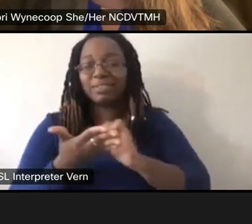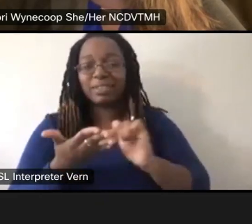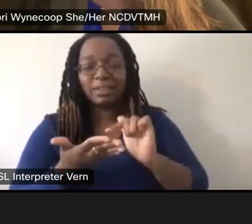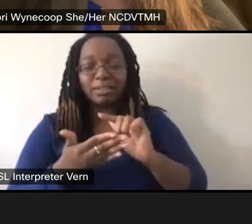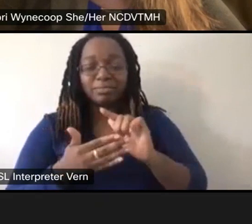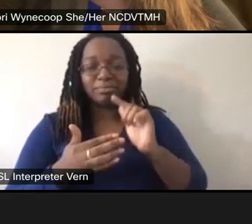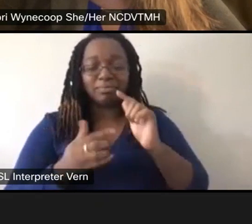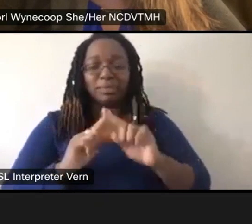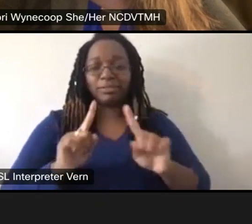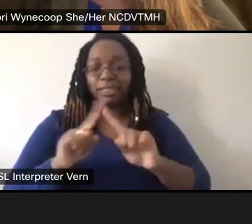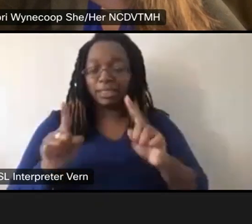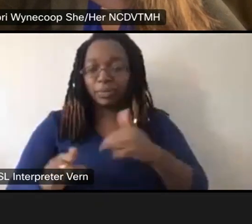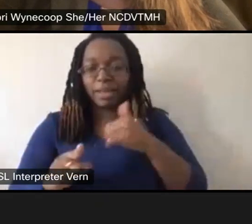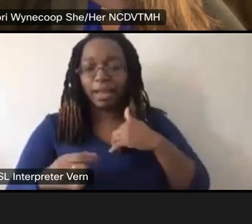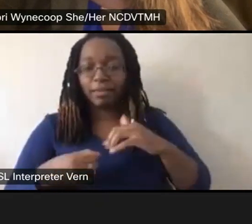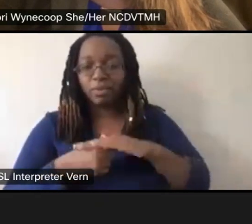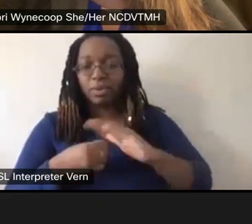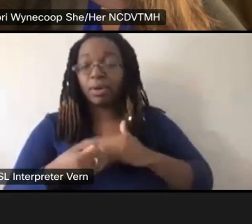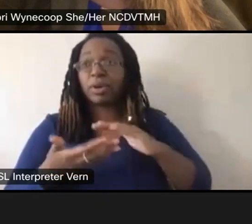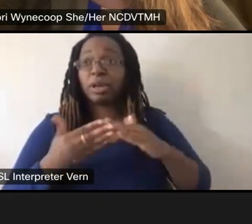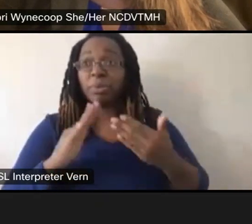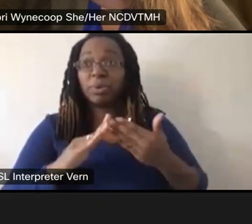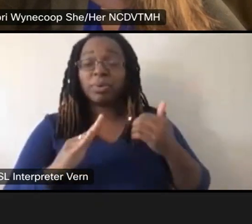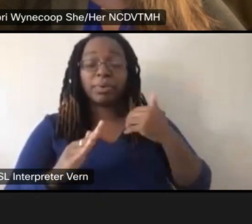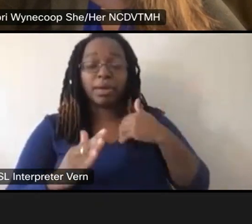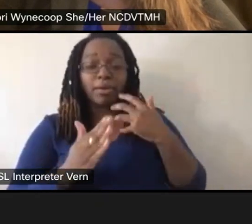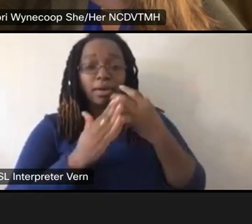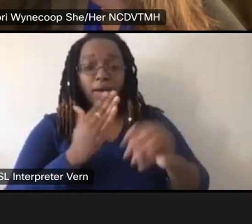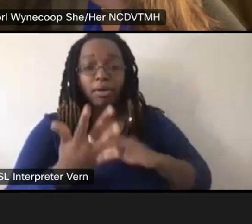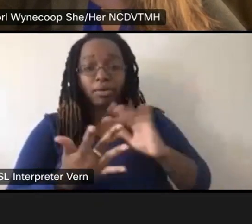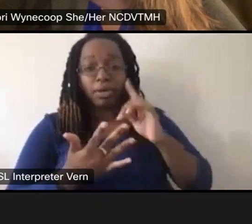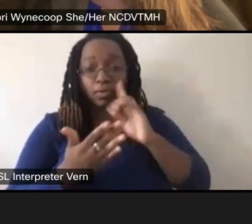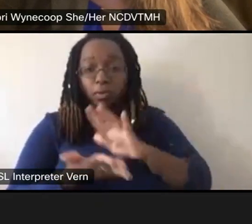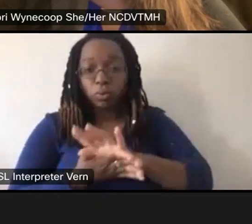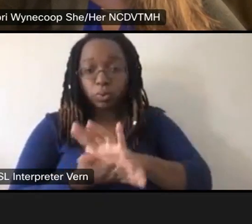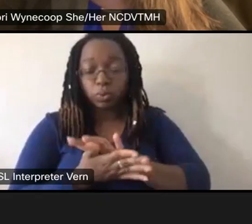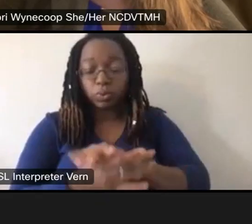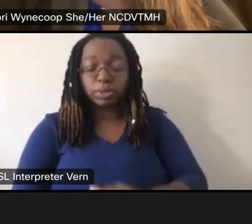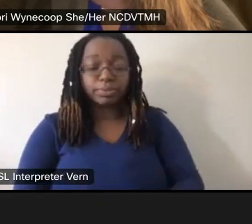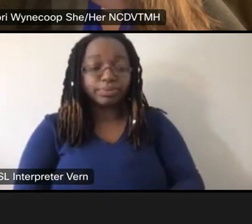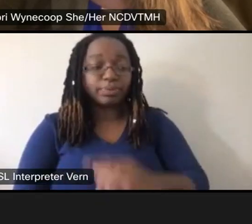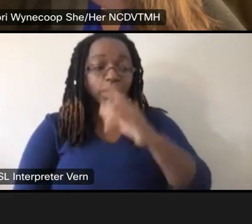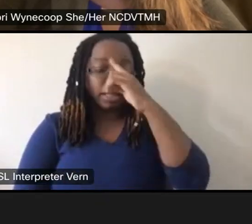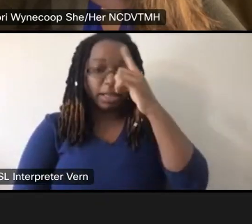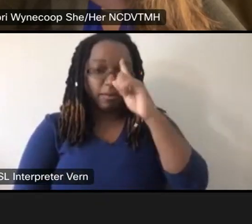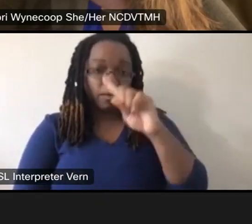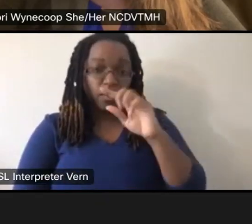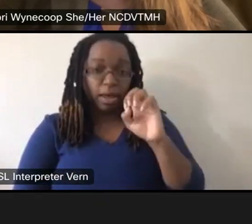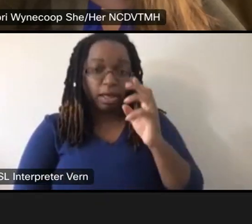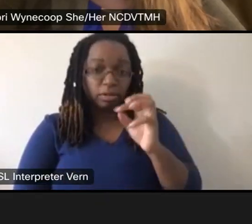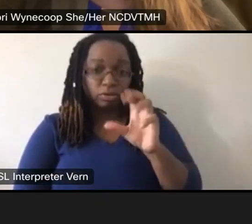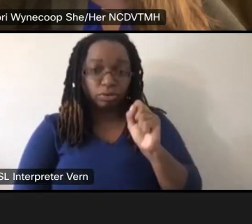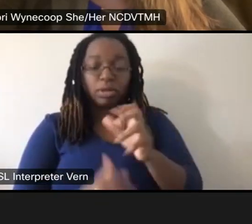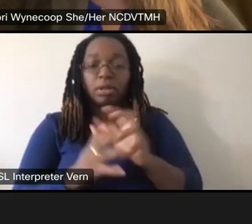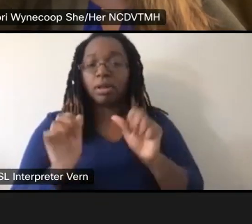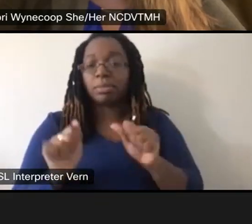community. There's outreach in schools. So I think for elders, there's a lot of potential avenues that